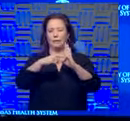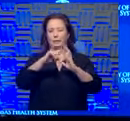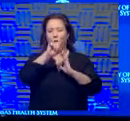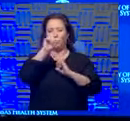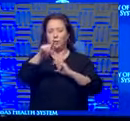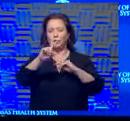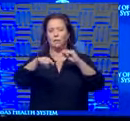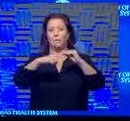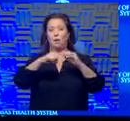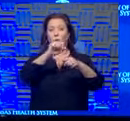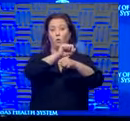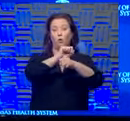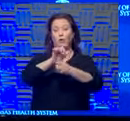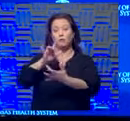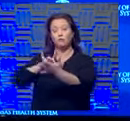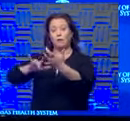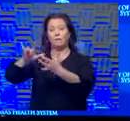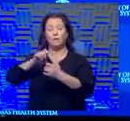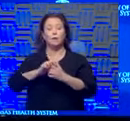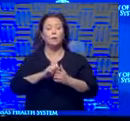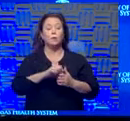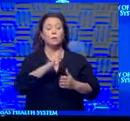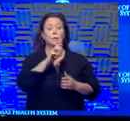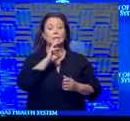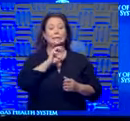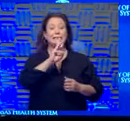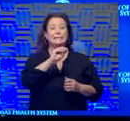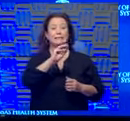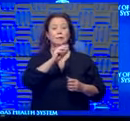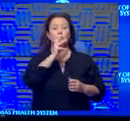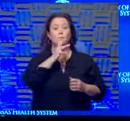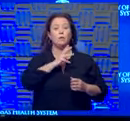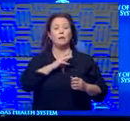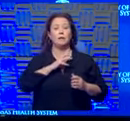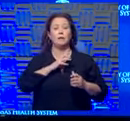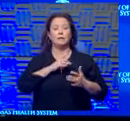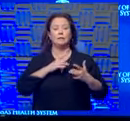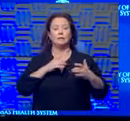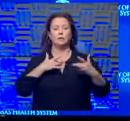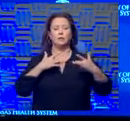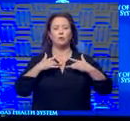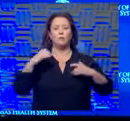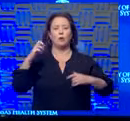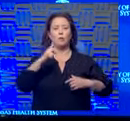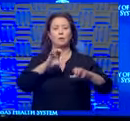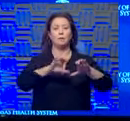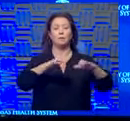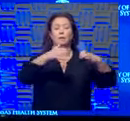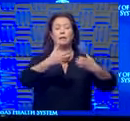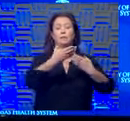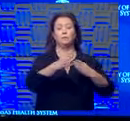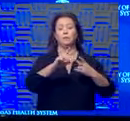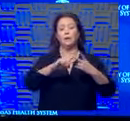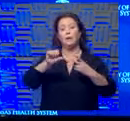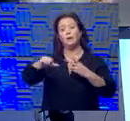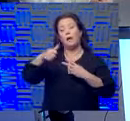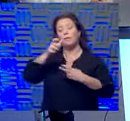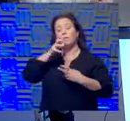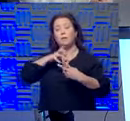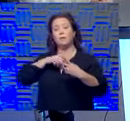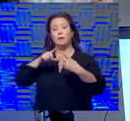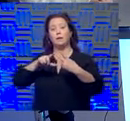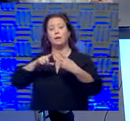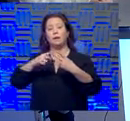doctors weigh in. One is a 60-year-old woman who's concerned about going back to the classroom. Another is a woman who doesn't say her age, but she